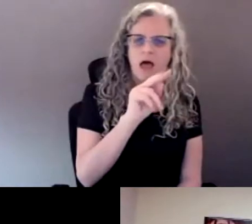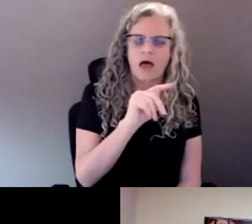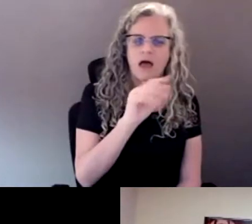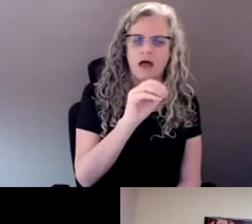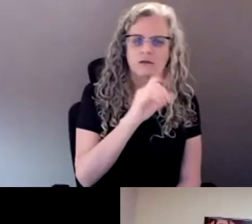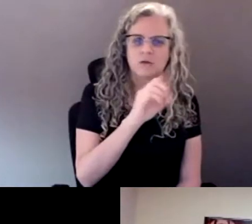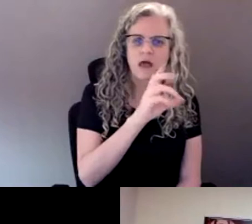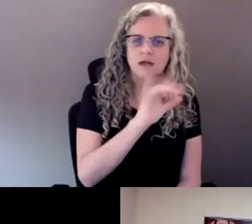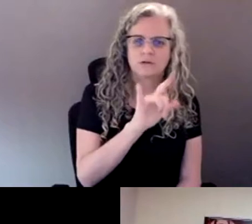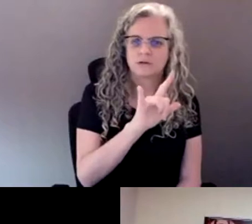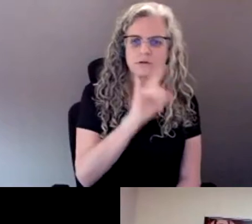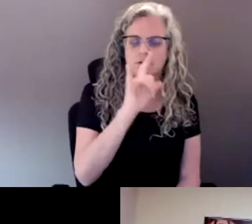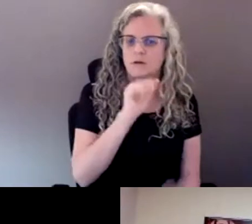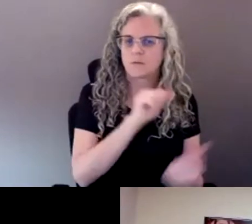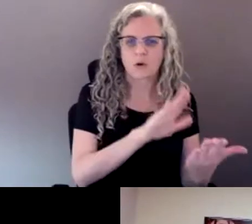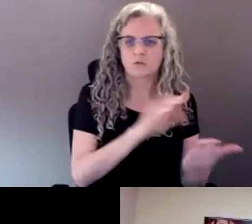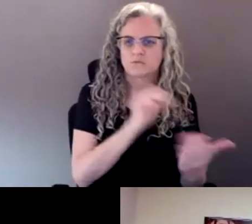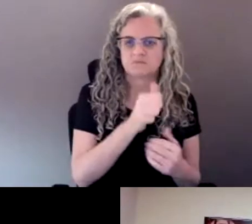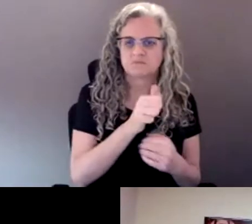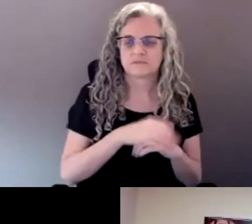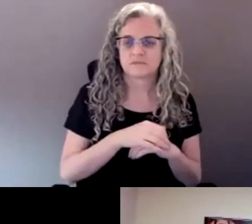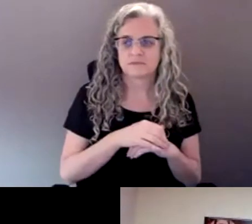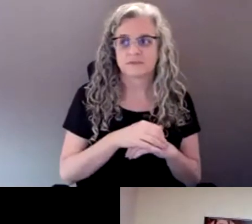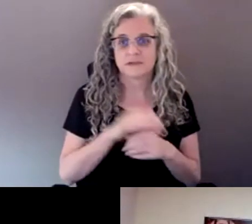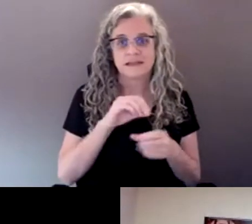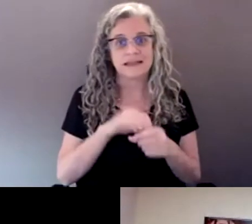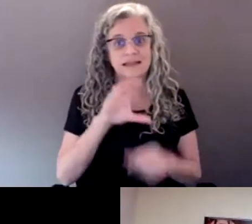world, even in colonial spaces that